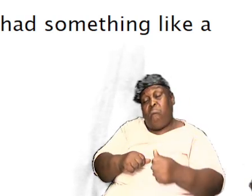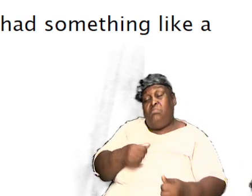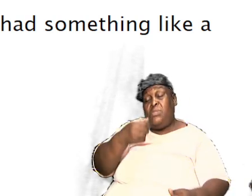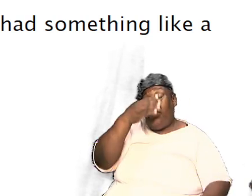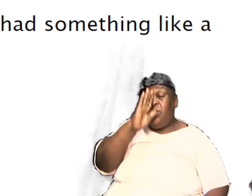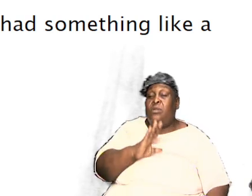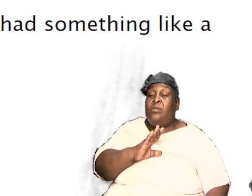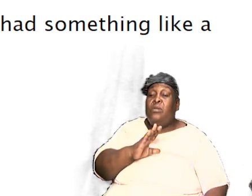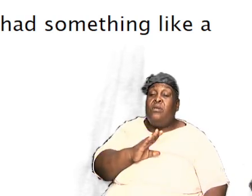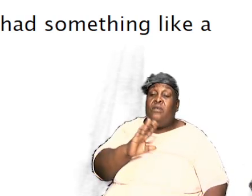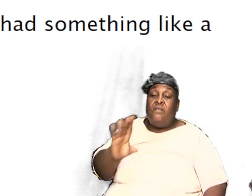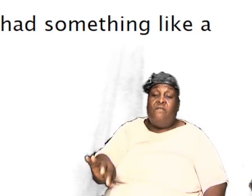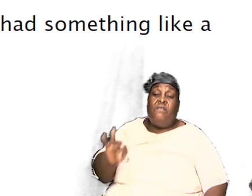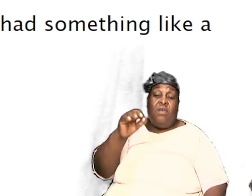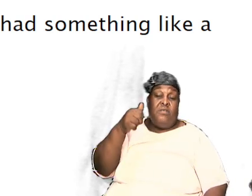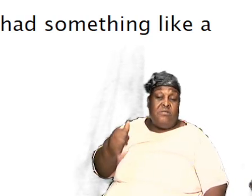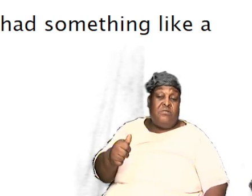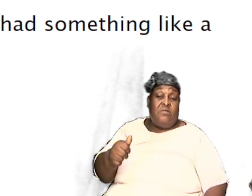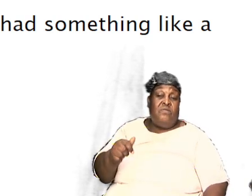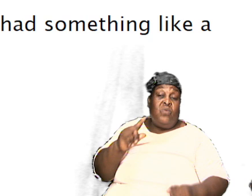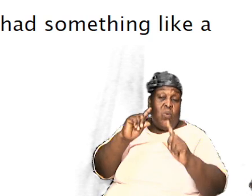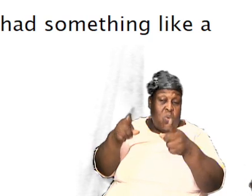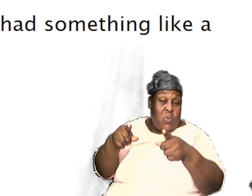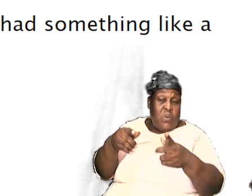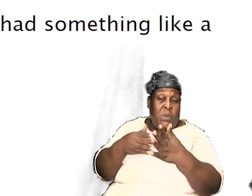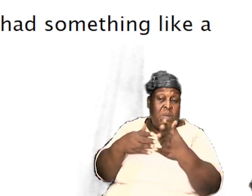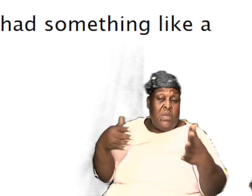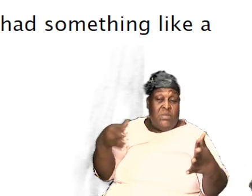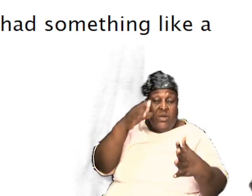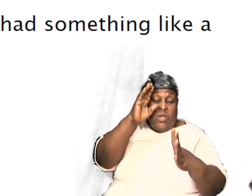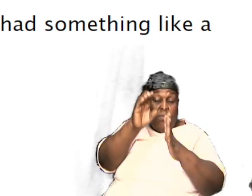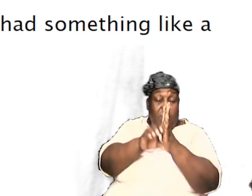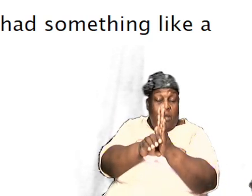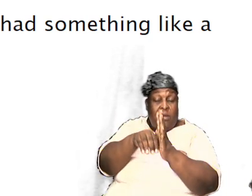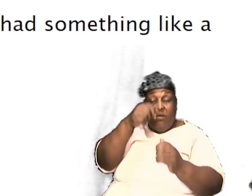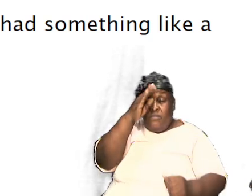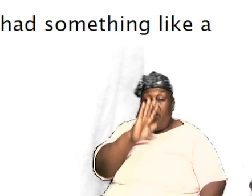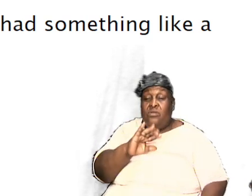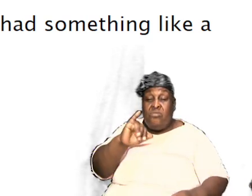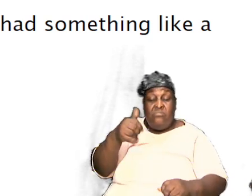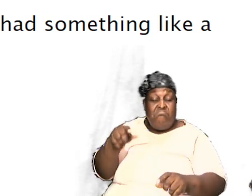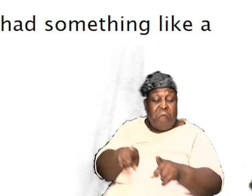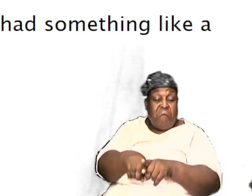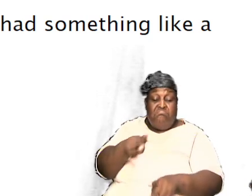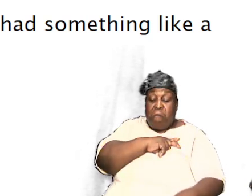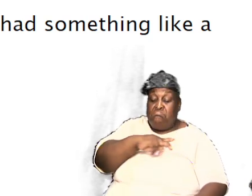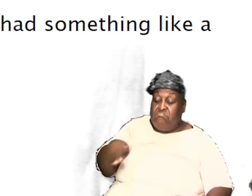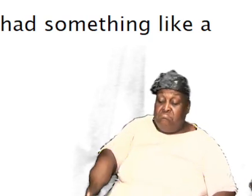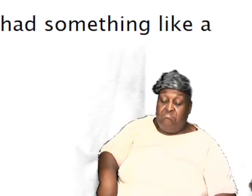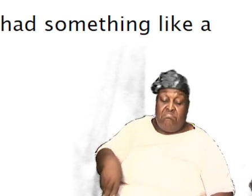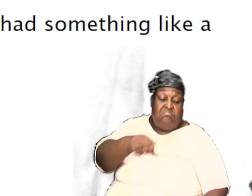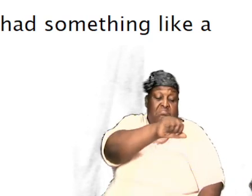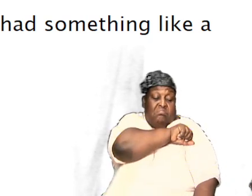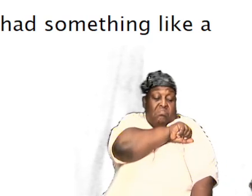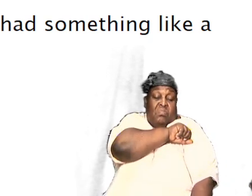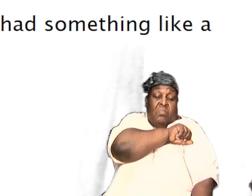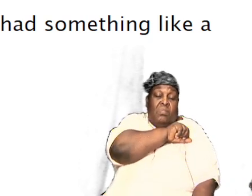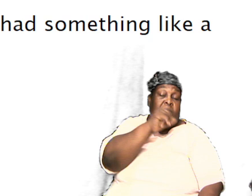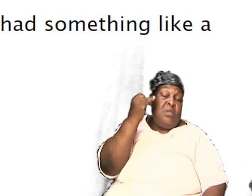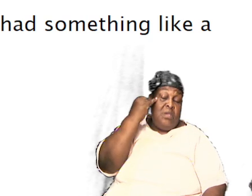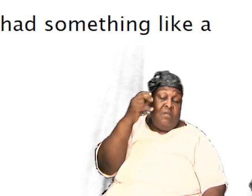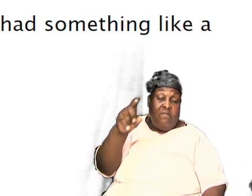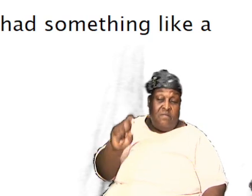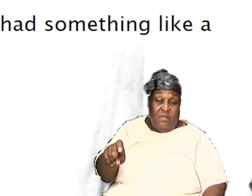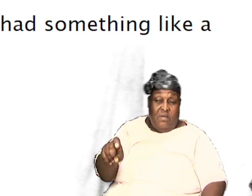the command of the Lord, just like King Saul. If we need help, ask for